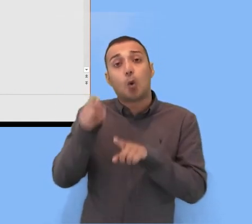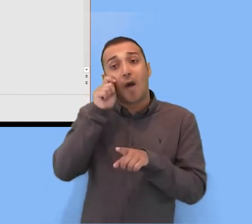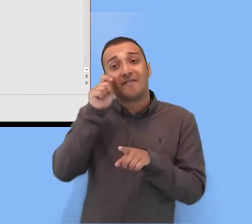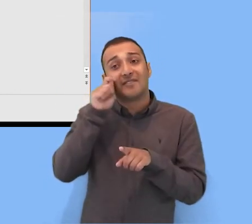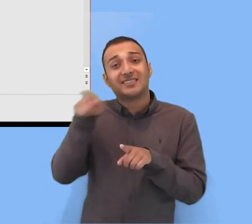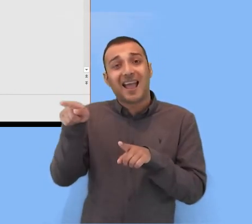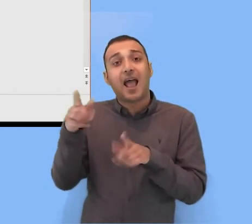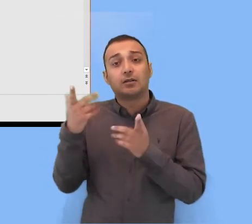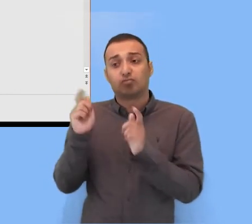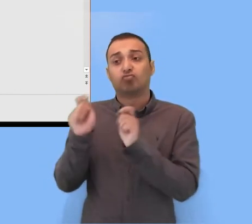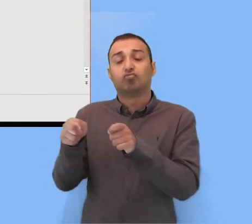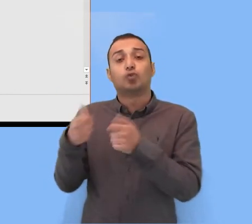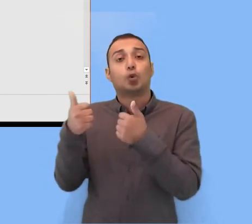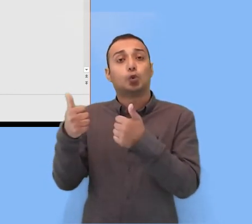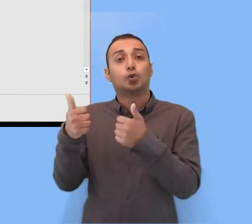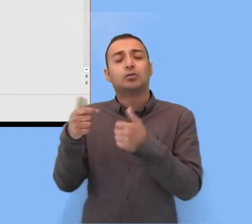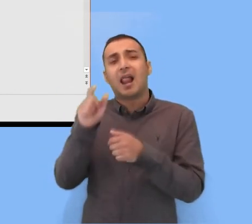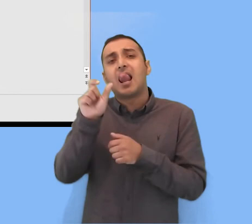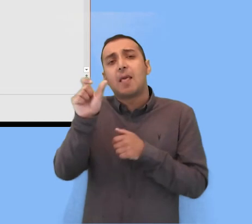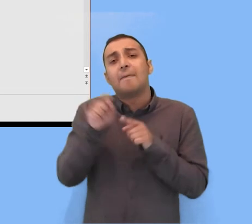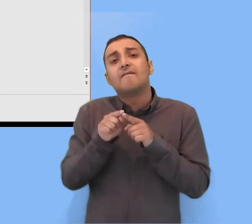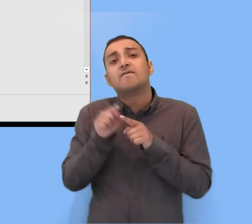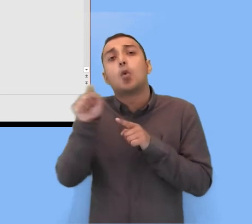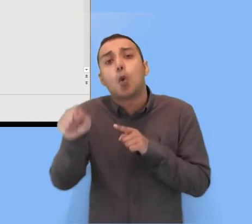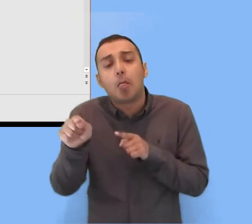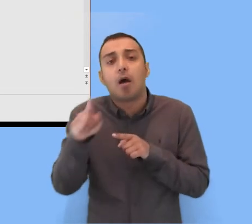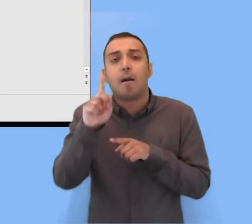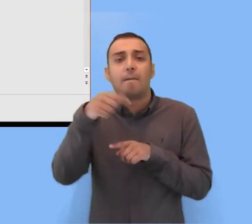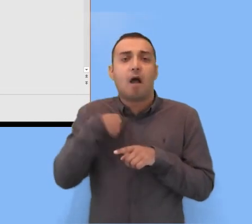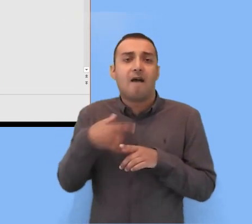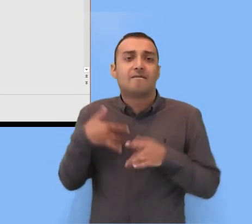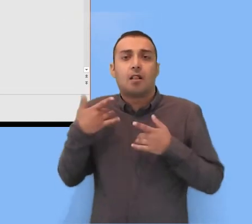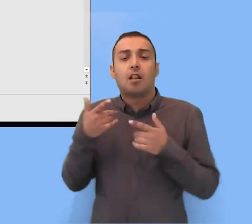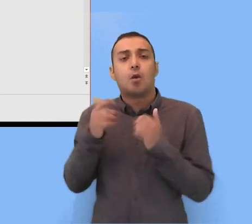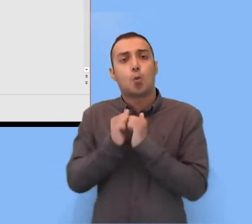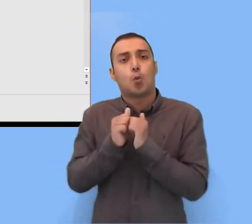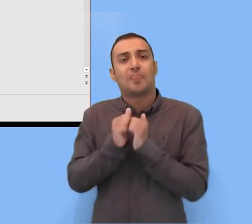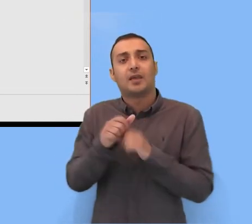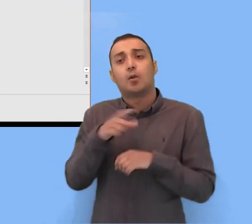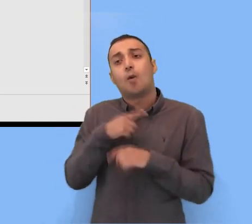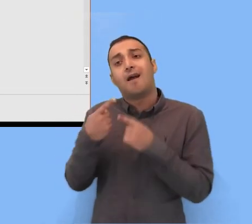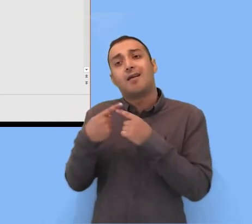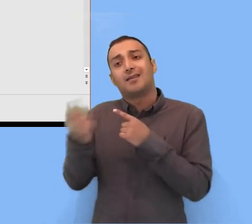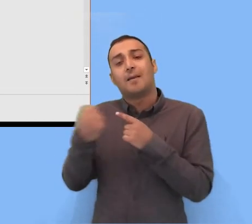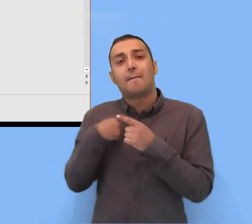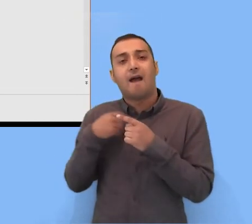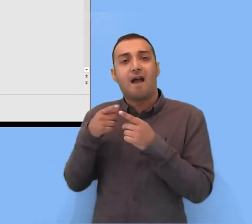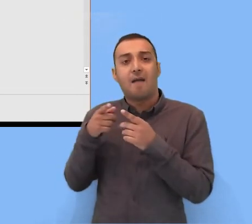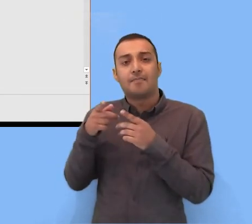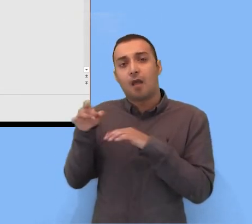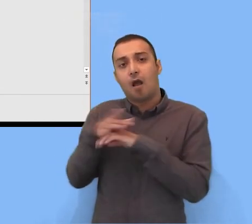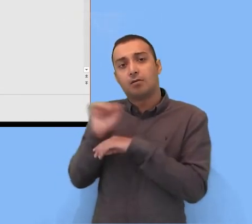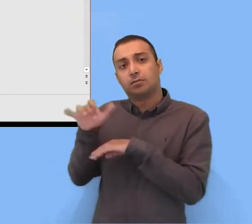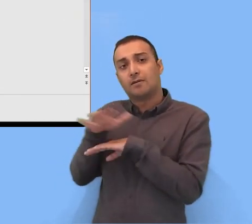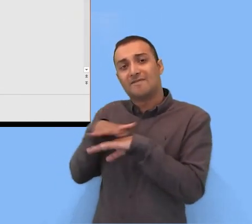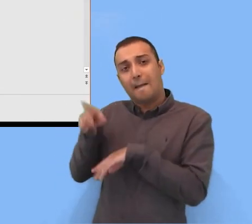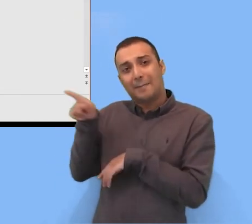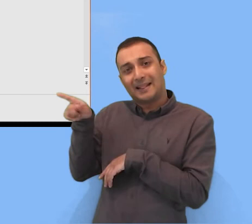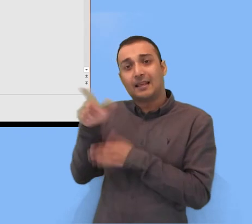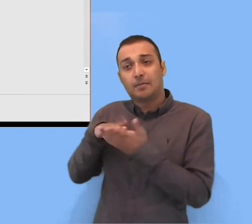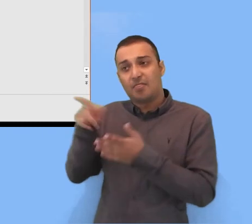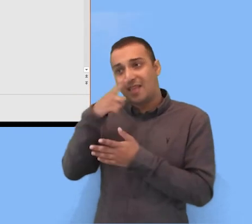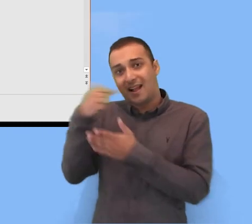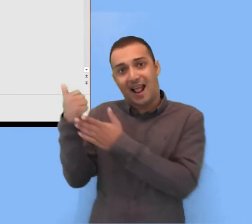Ofsted. It is a bit further away, but it's worth it as it's near my in-laws, so they help out with pickups